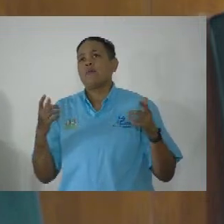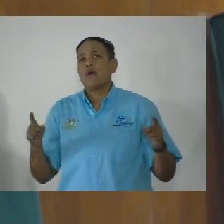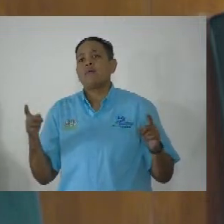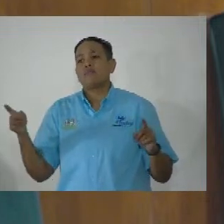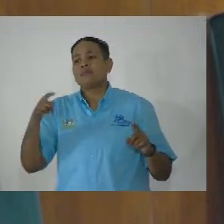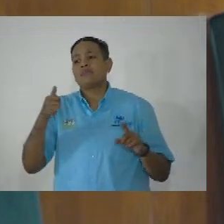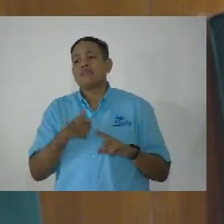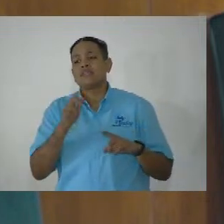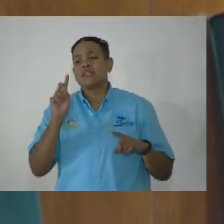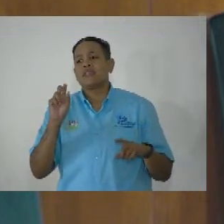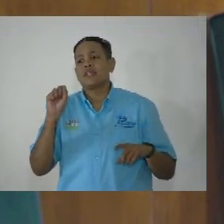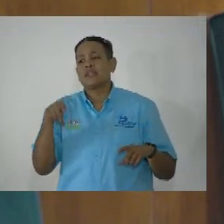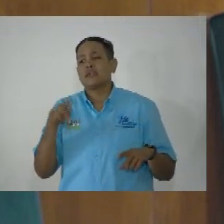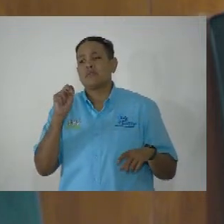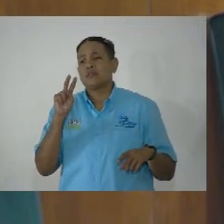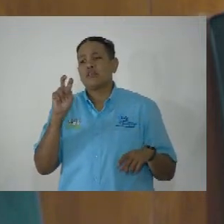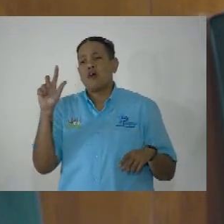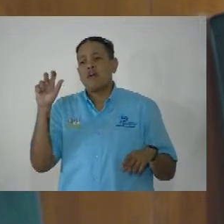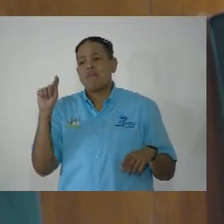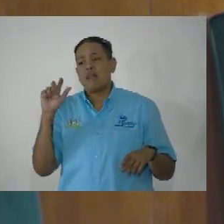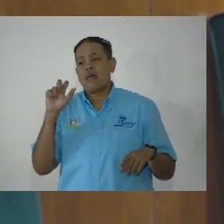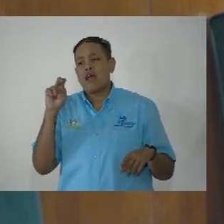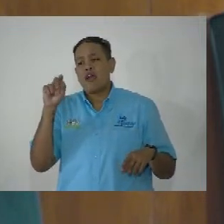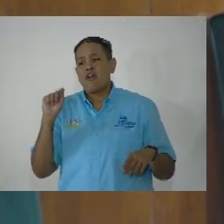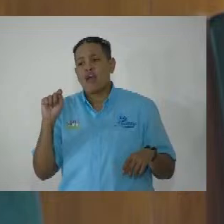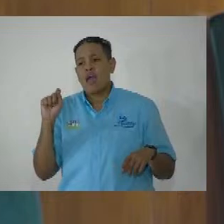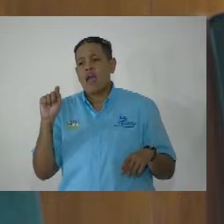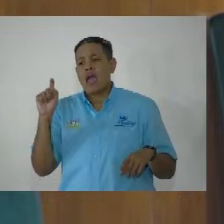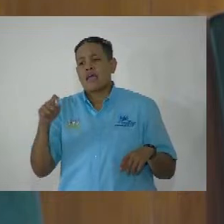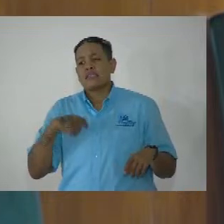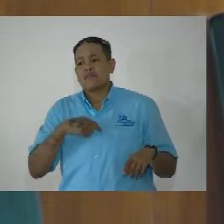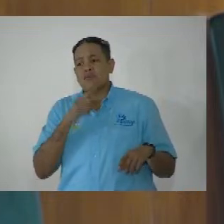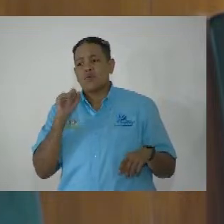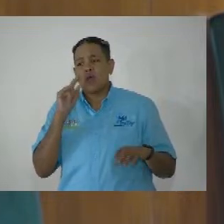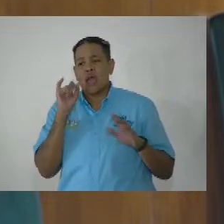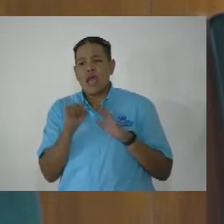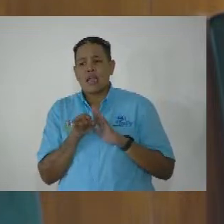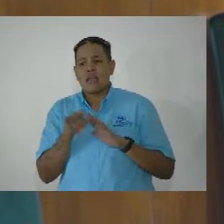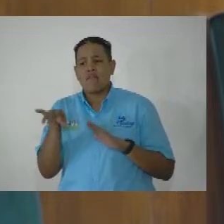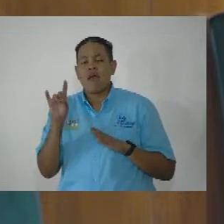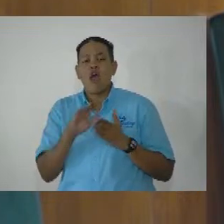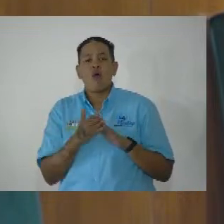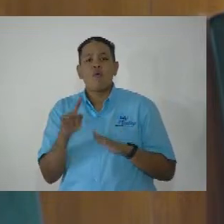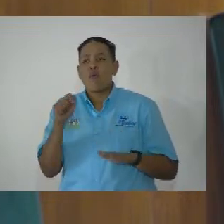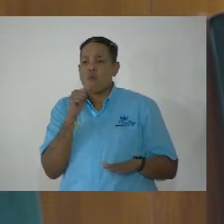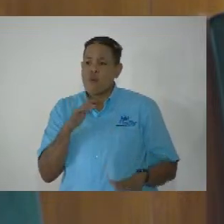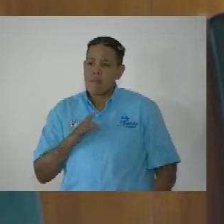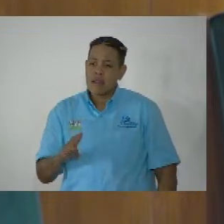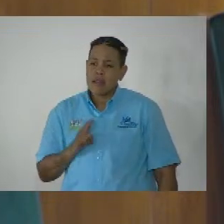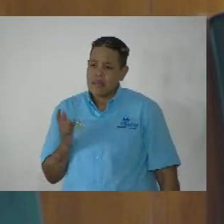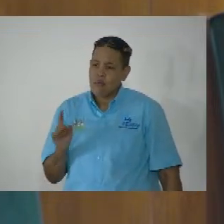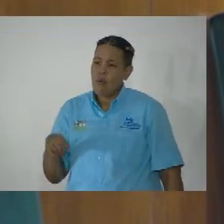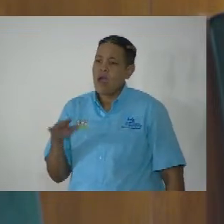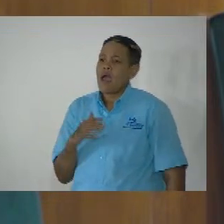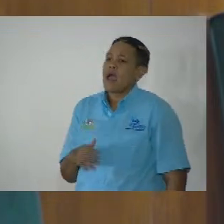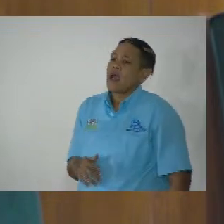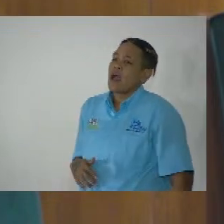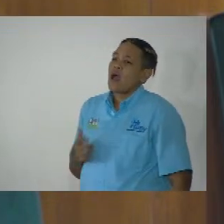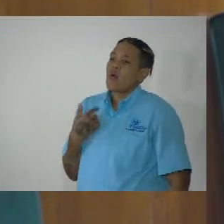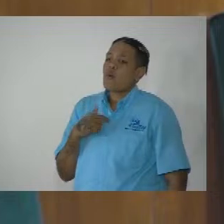was DSP Novelet Grant and asked if we could identify or find the community where this young woman was.